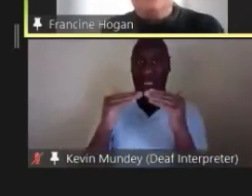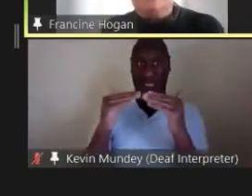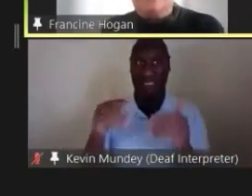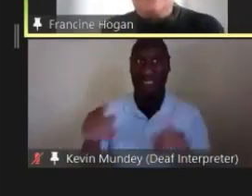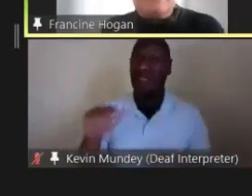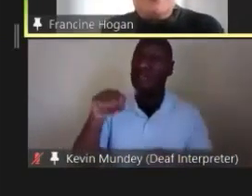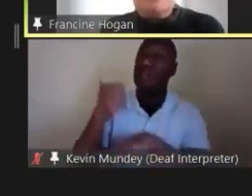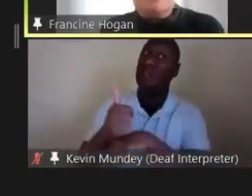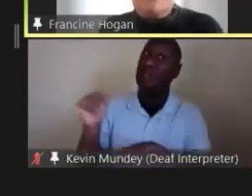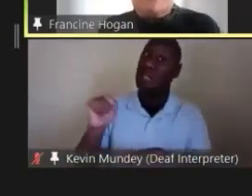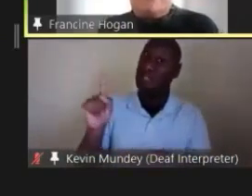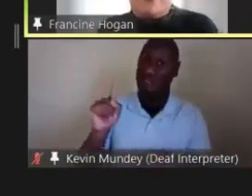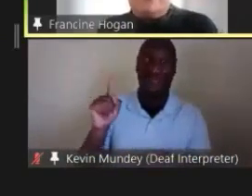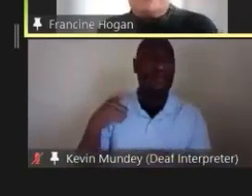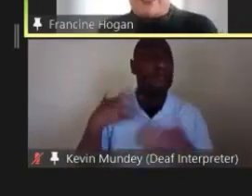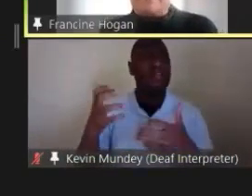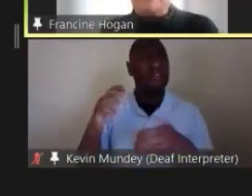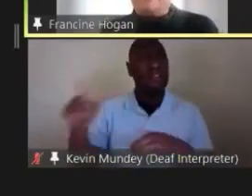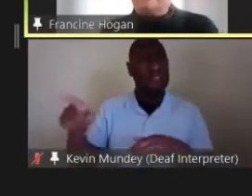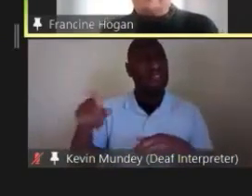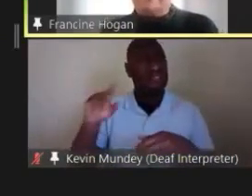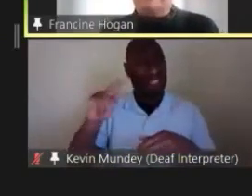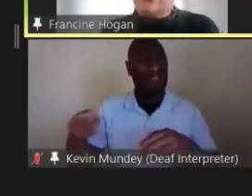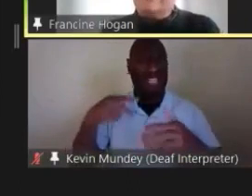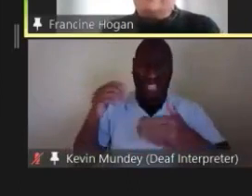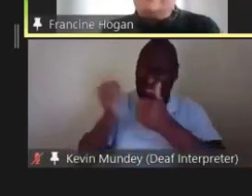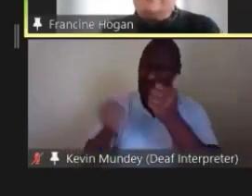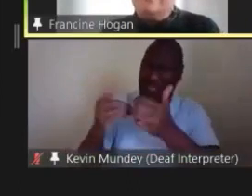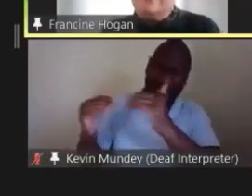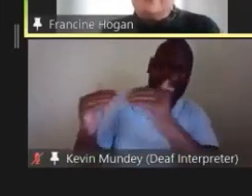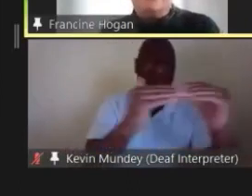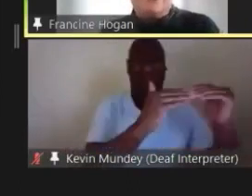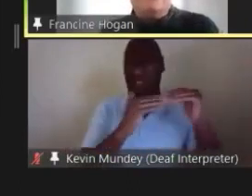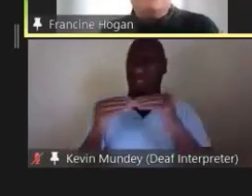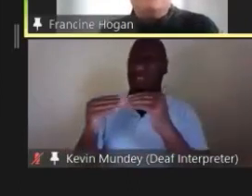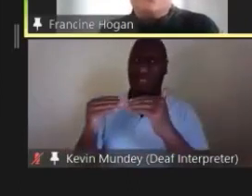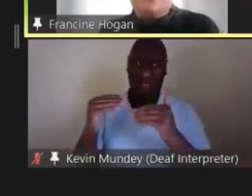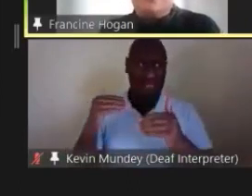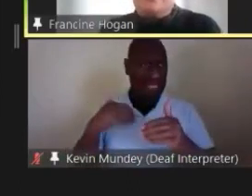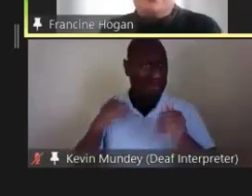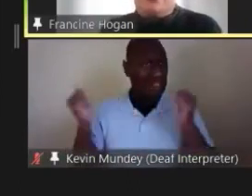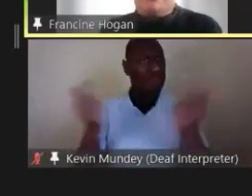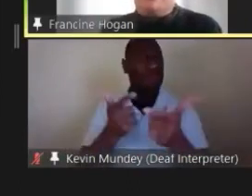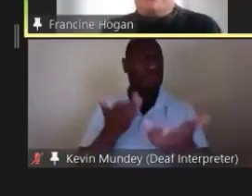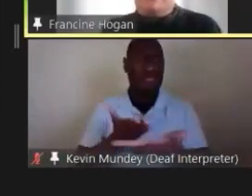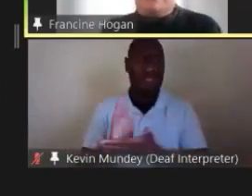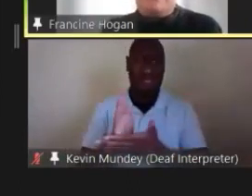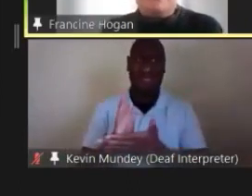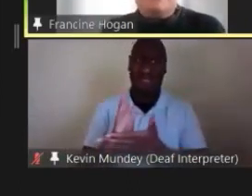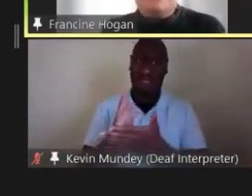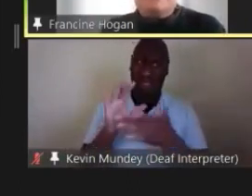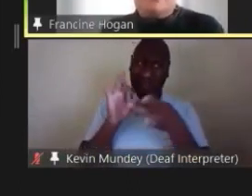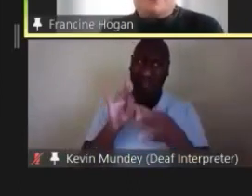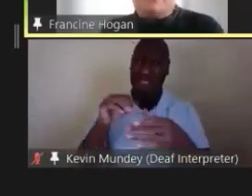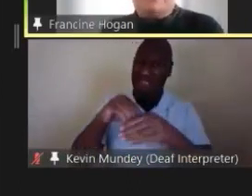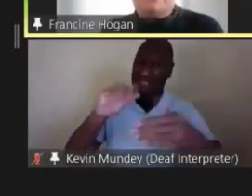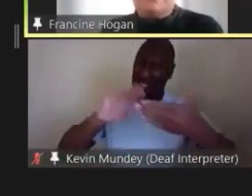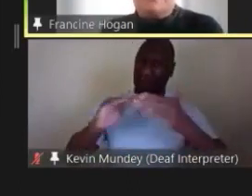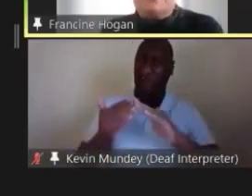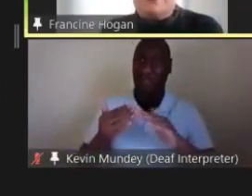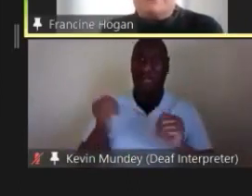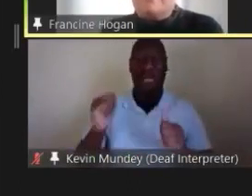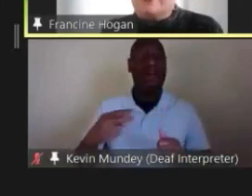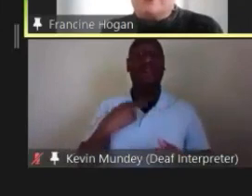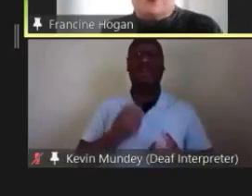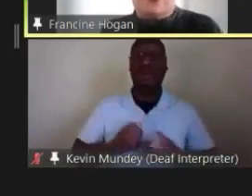community. Everyone deserves the right to a happy and meaningful life, and everyone's voice should be heard. Vision for Equality